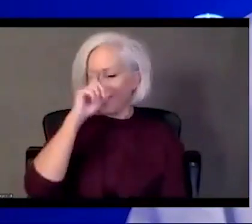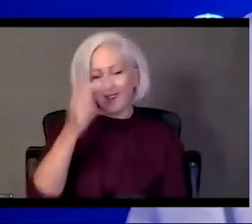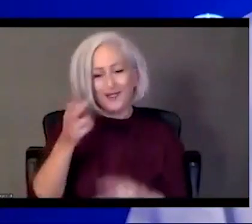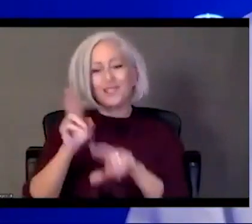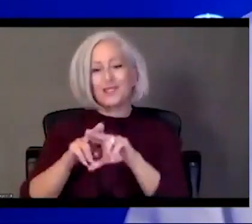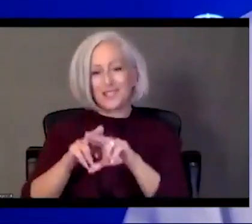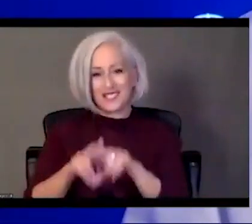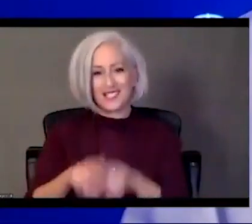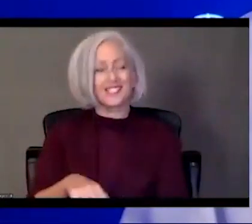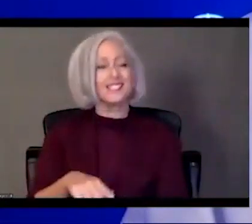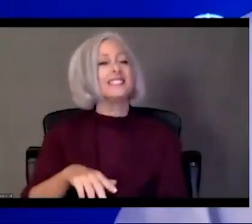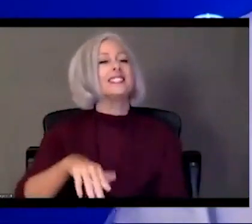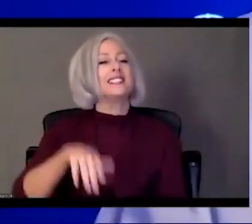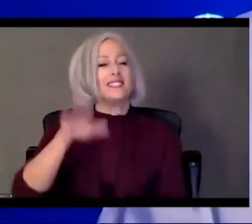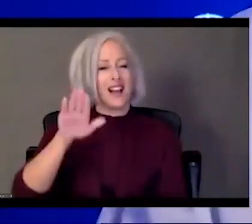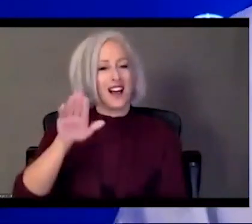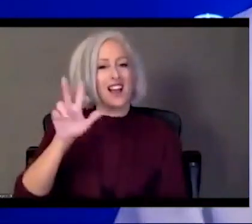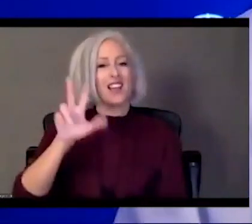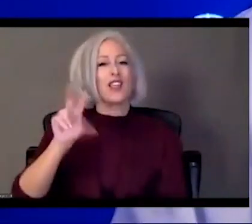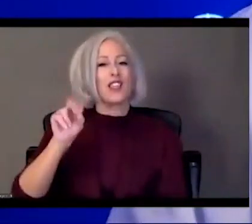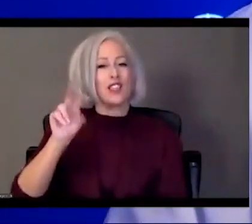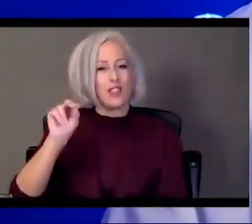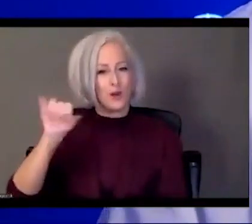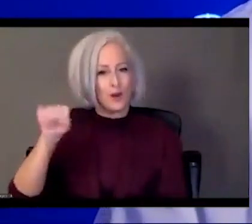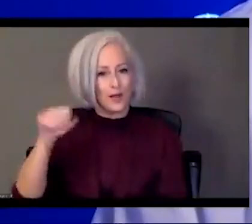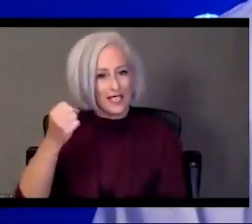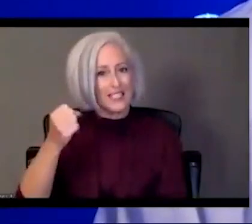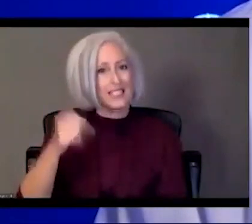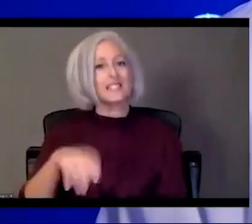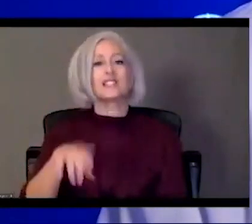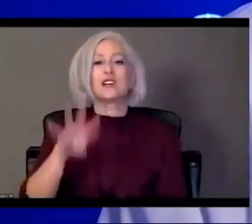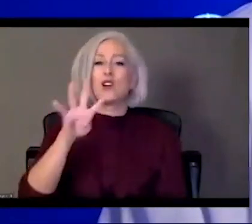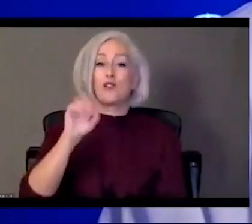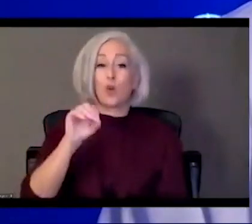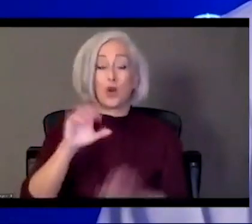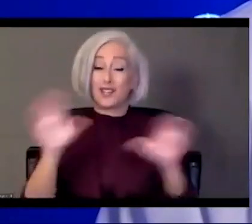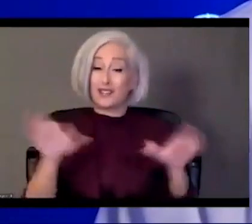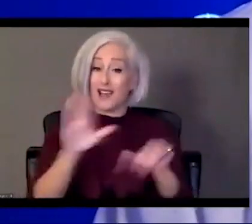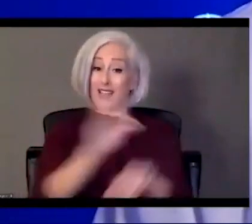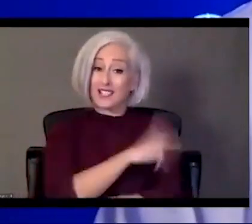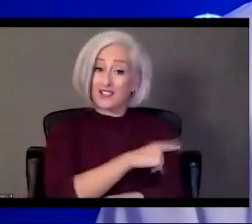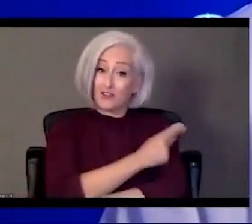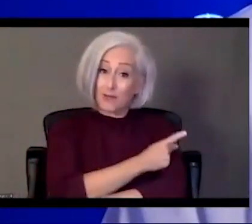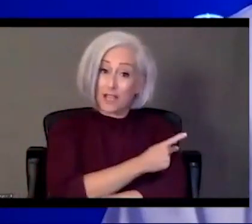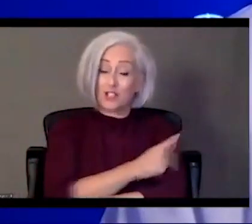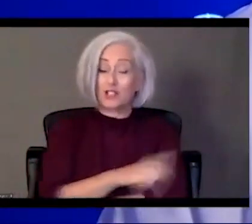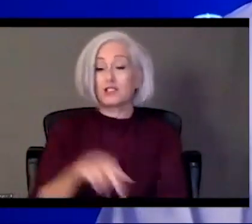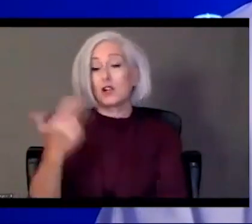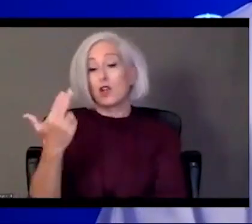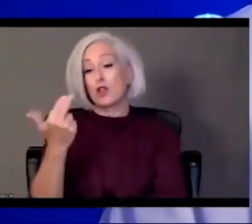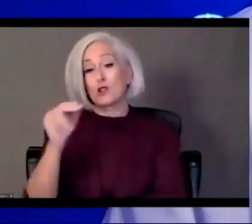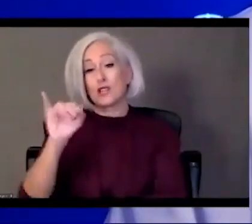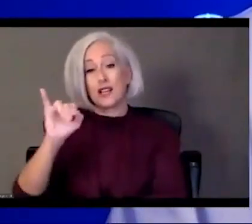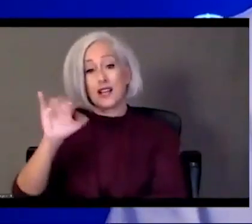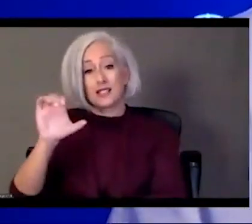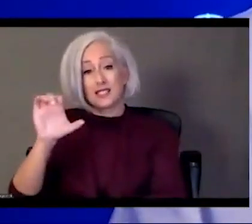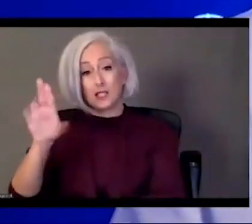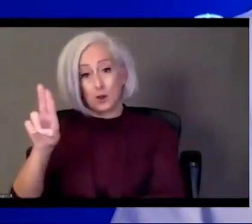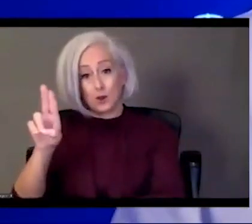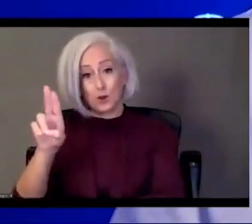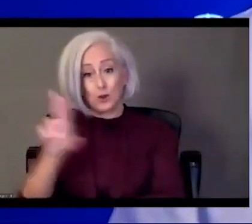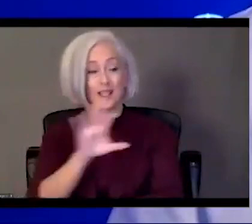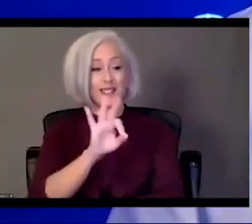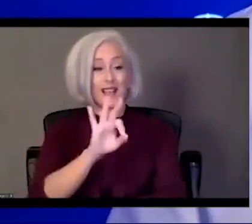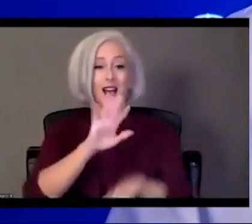mid-30s kind of have gone up a little bit. 40 active patients with 13 in the ICU, 9 on the ventilator, and 16